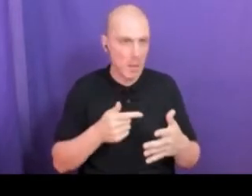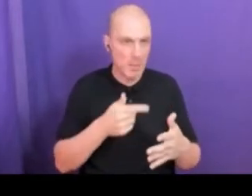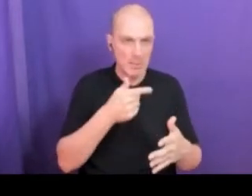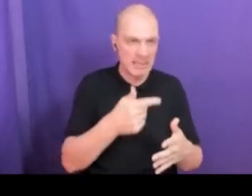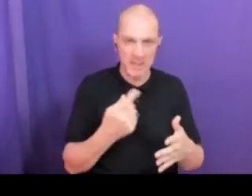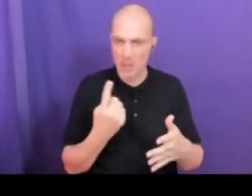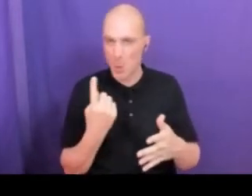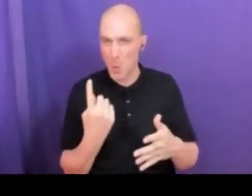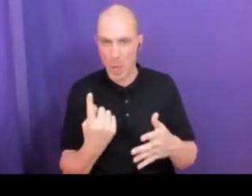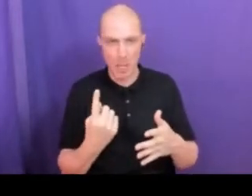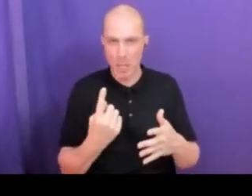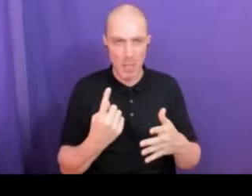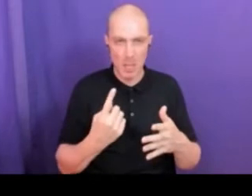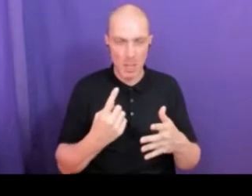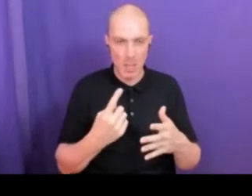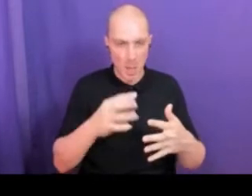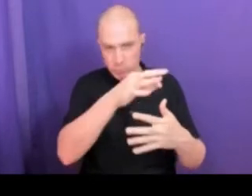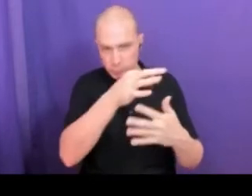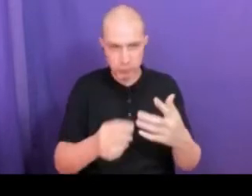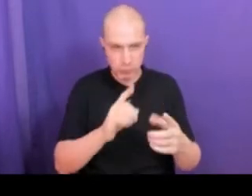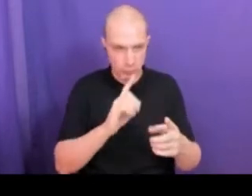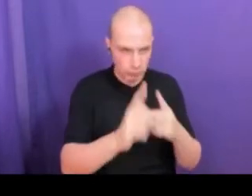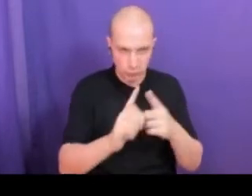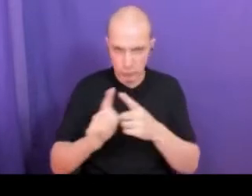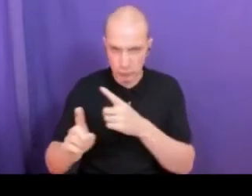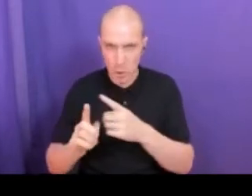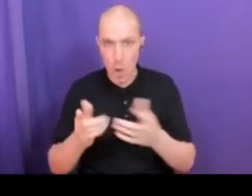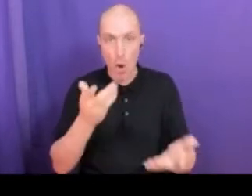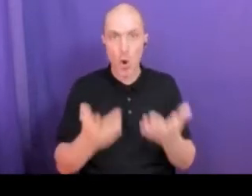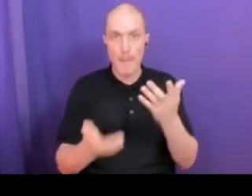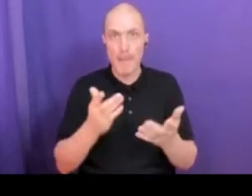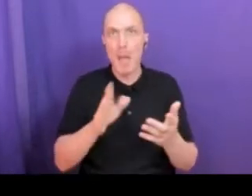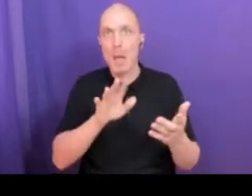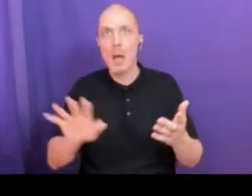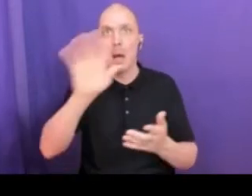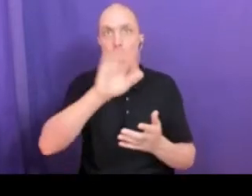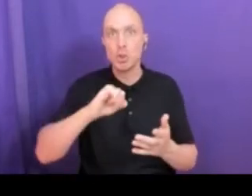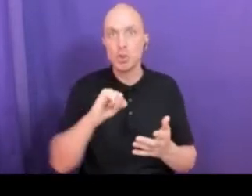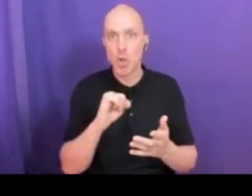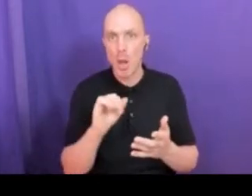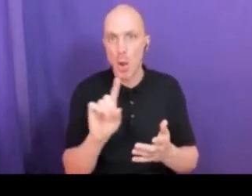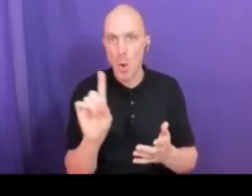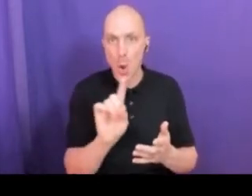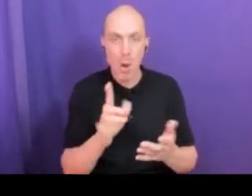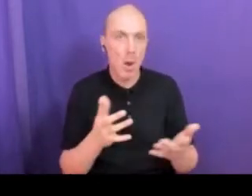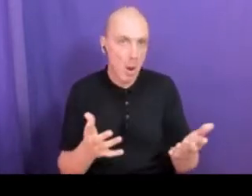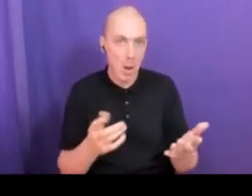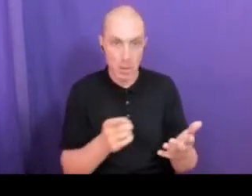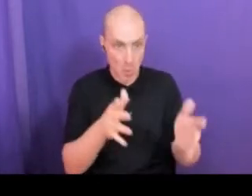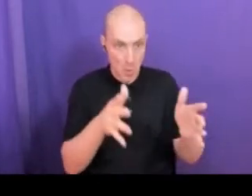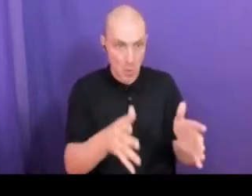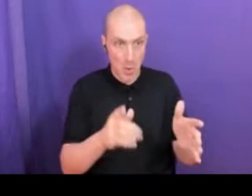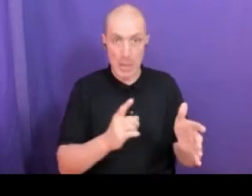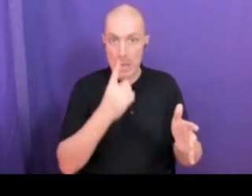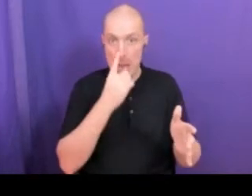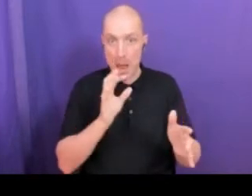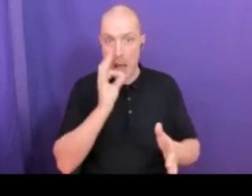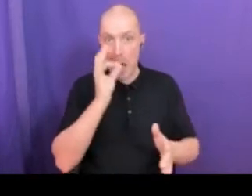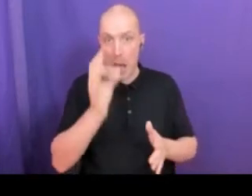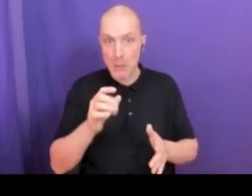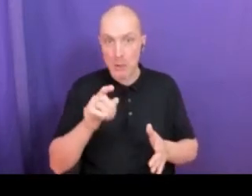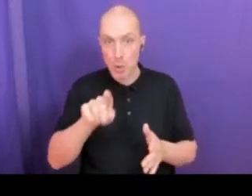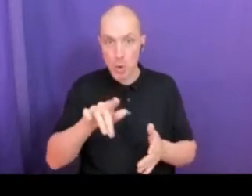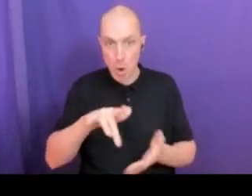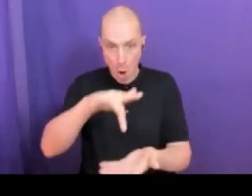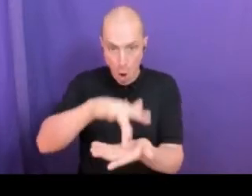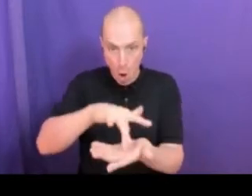they compare across the country. So, for example, you could ask, do urban areas use brain imaging more than rural